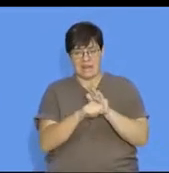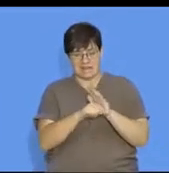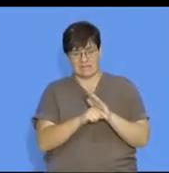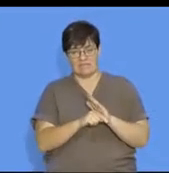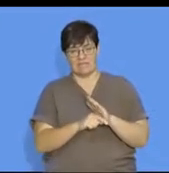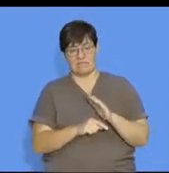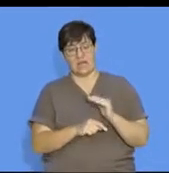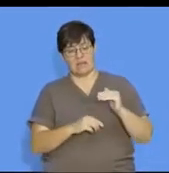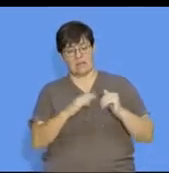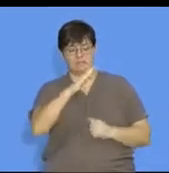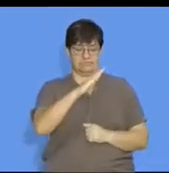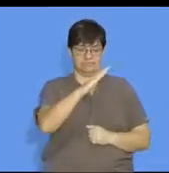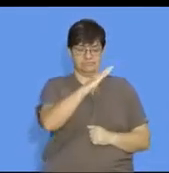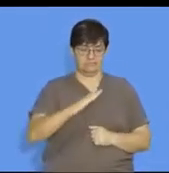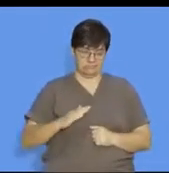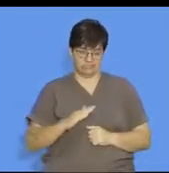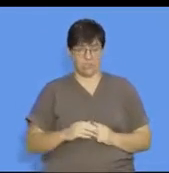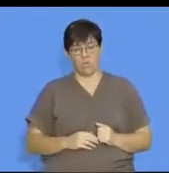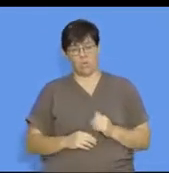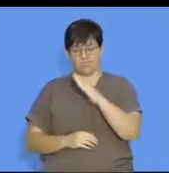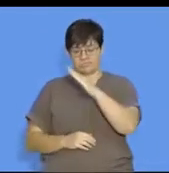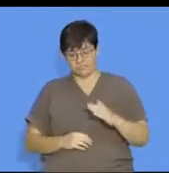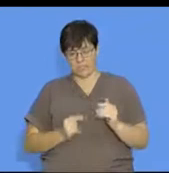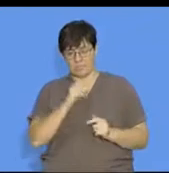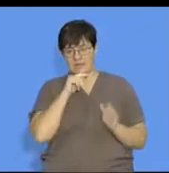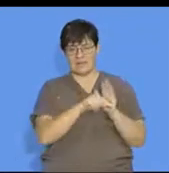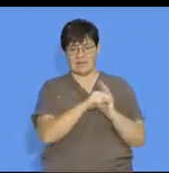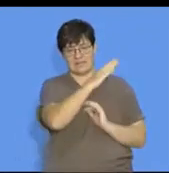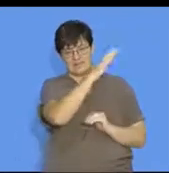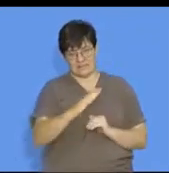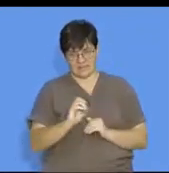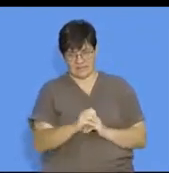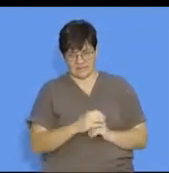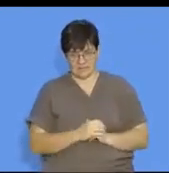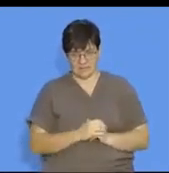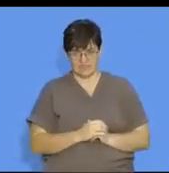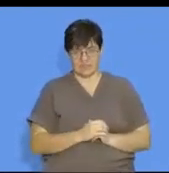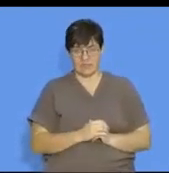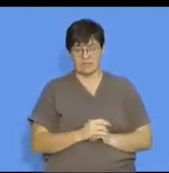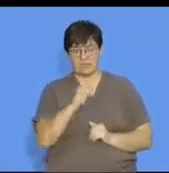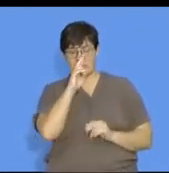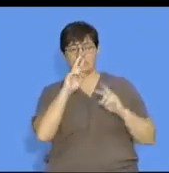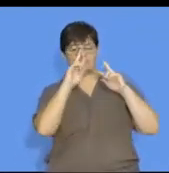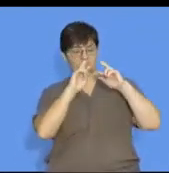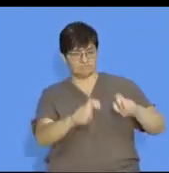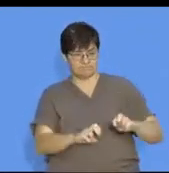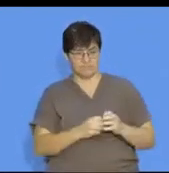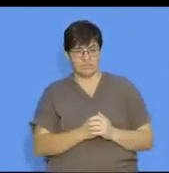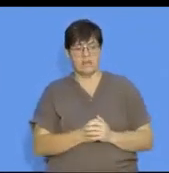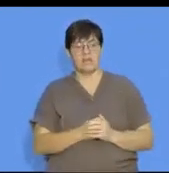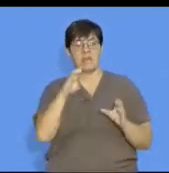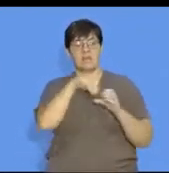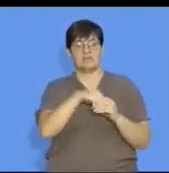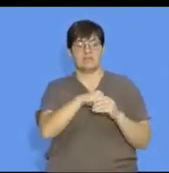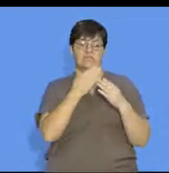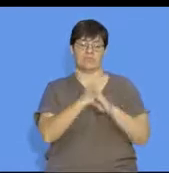gradient. Right, so let's go back to our practical now and do the investigation, so that we are able to